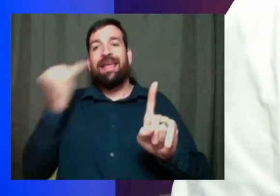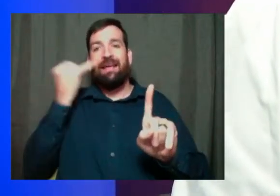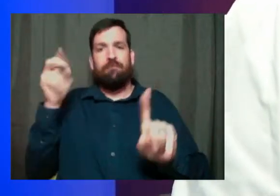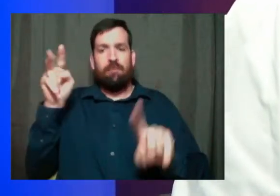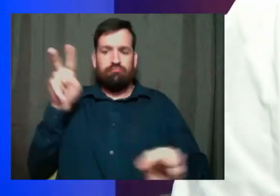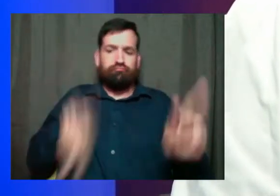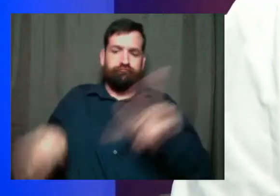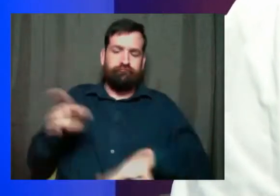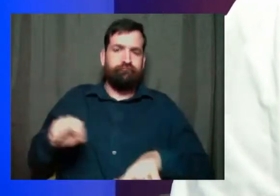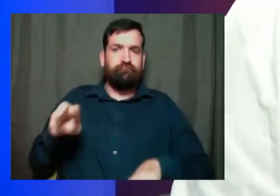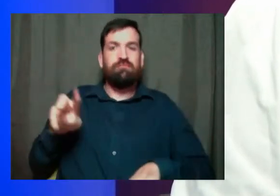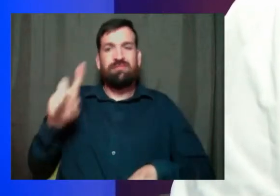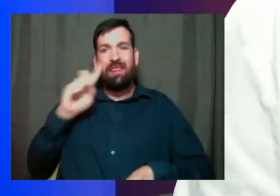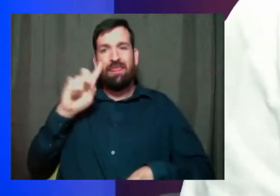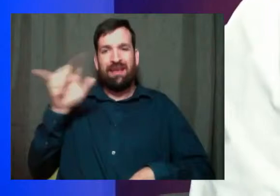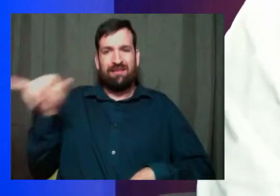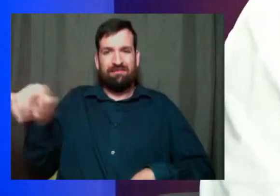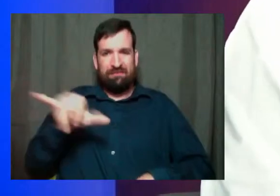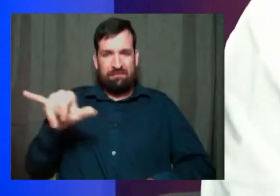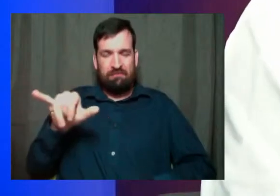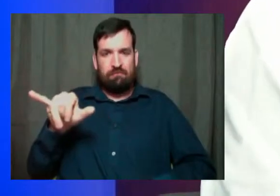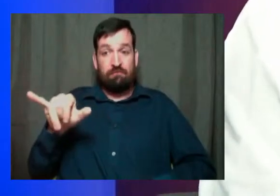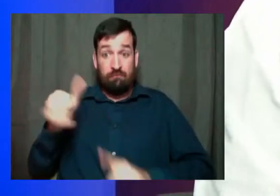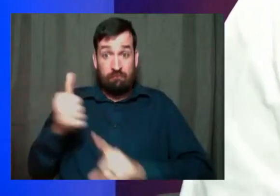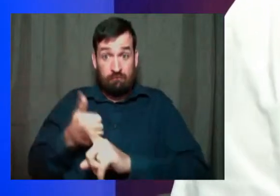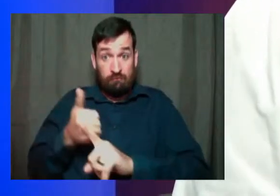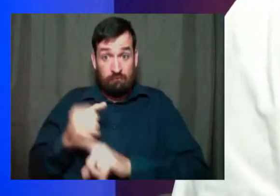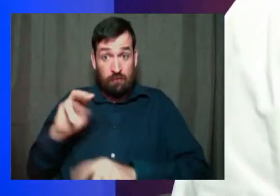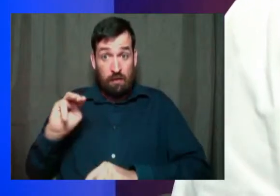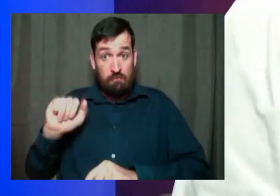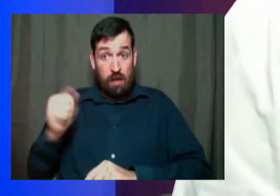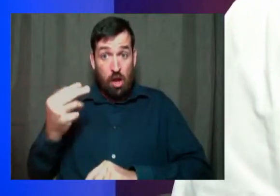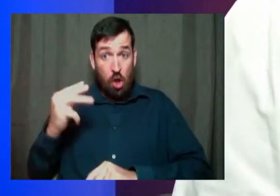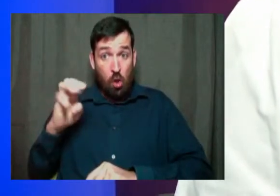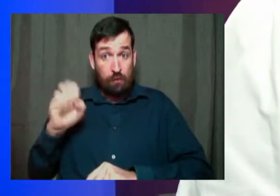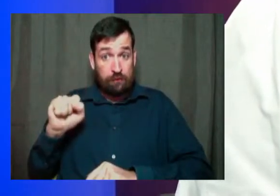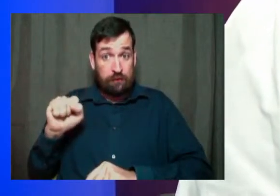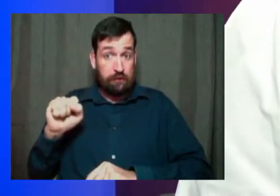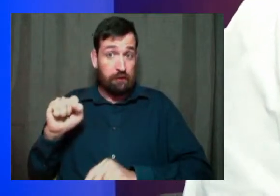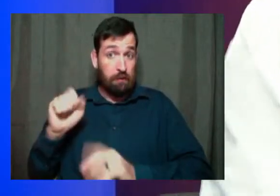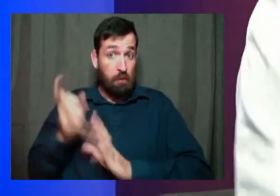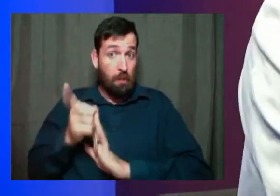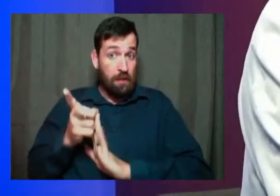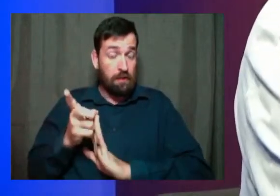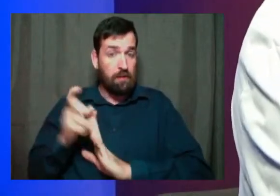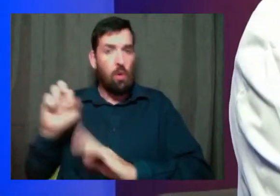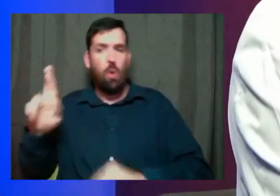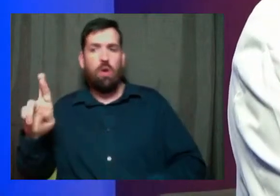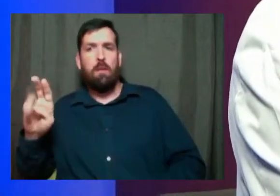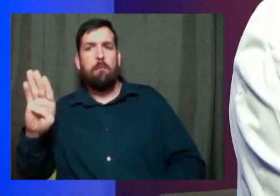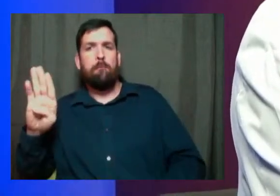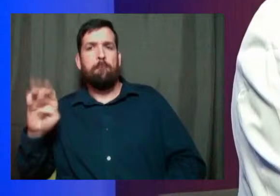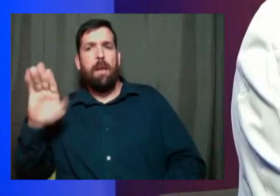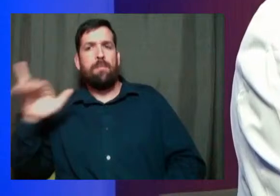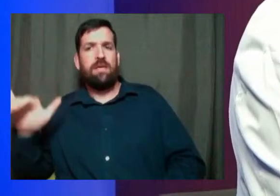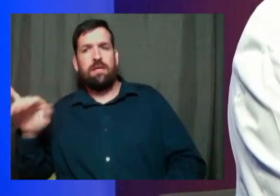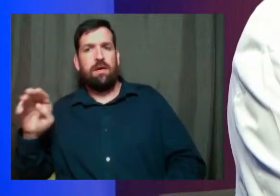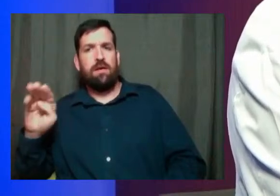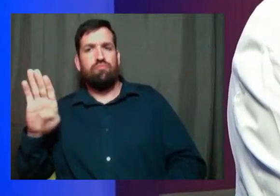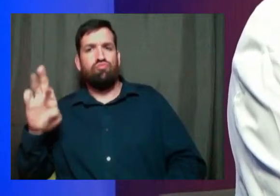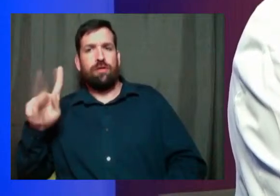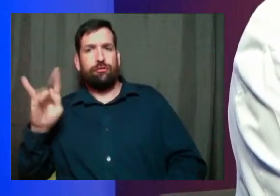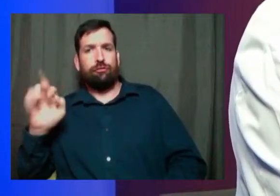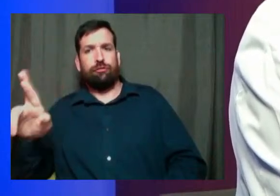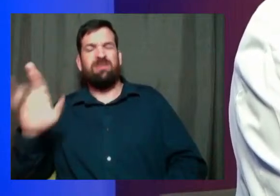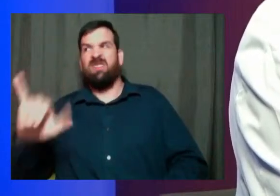about the virus as being, okay, are you having a Mahomes moment? Are you having a Bubby Brister moment? Nobody will remember who Bubby Brister is. That was an old quarterback,